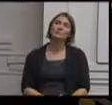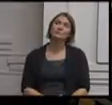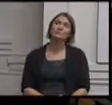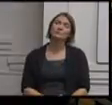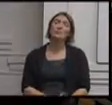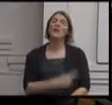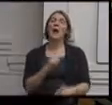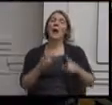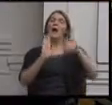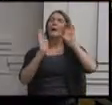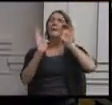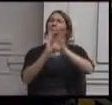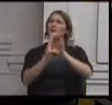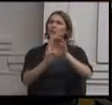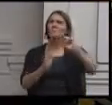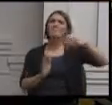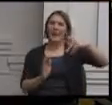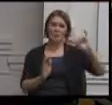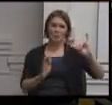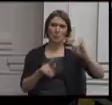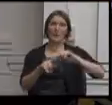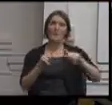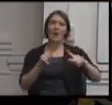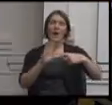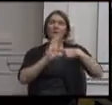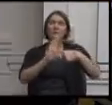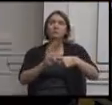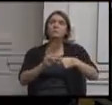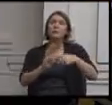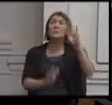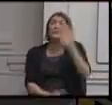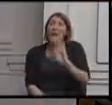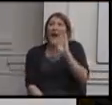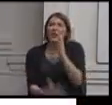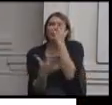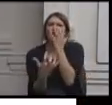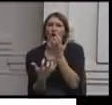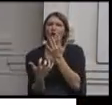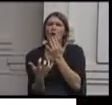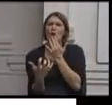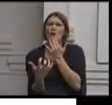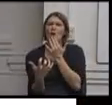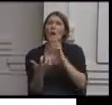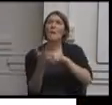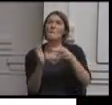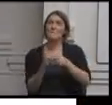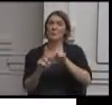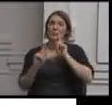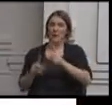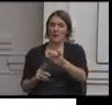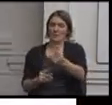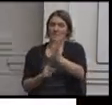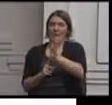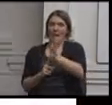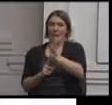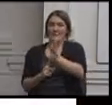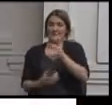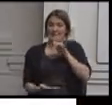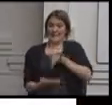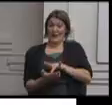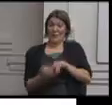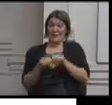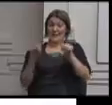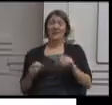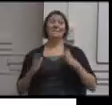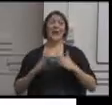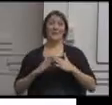idea. So this slide, what it's showing is the brown color is the 5-minute response time from Central